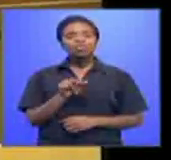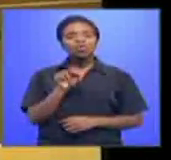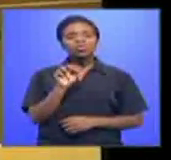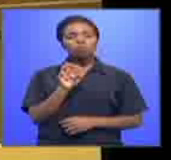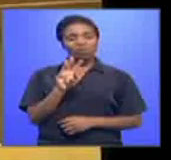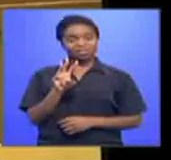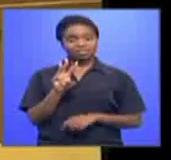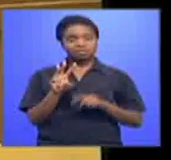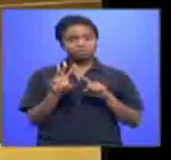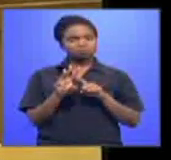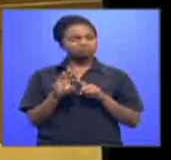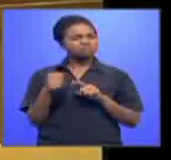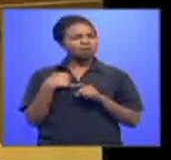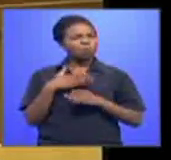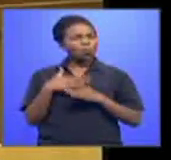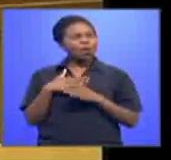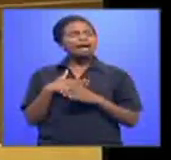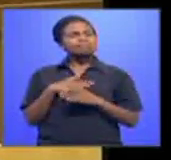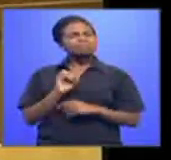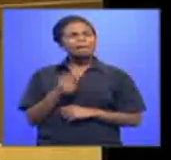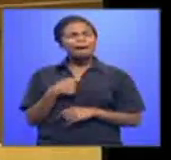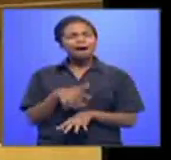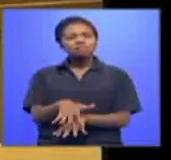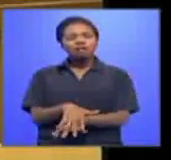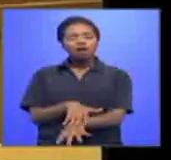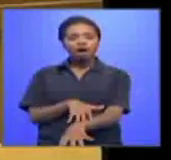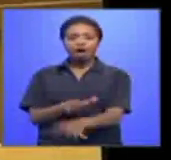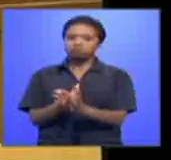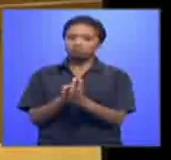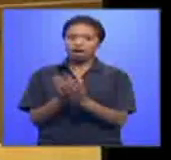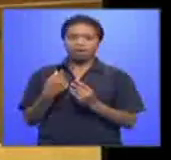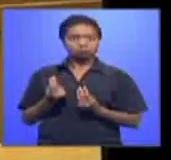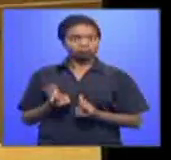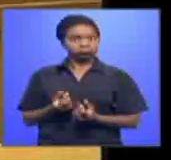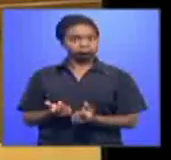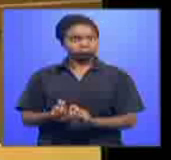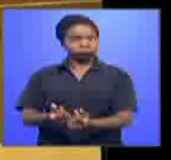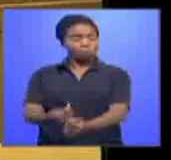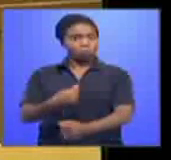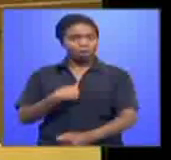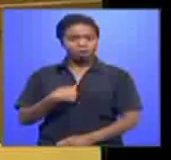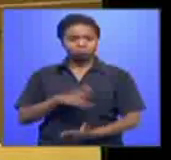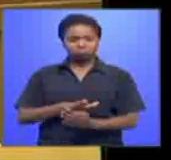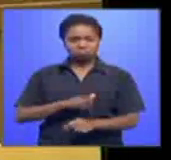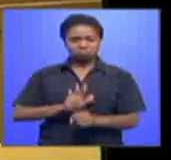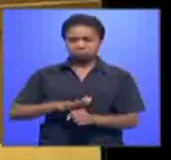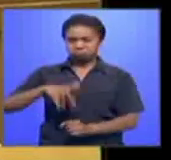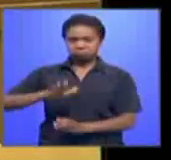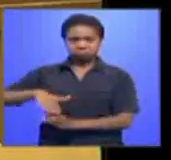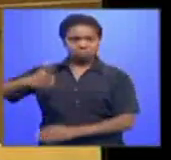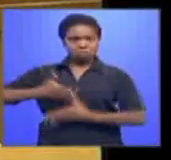northwest to be fast-tracked further in light of the huge backlogs in that province,